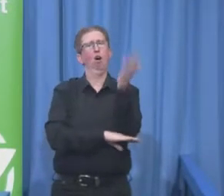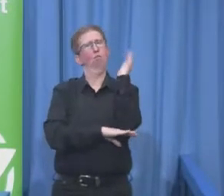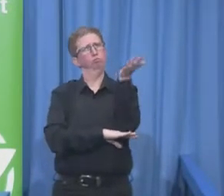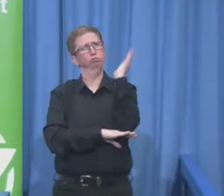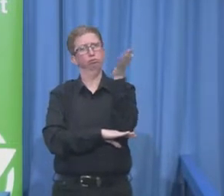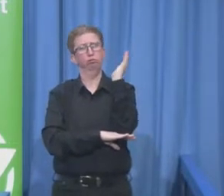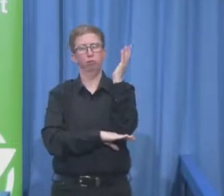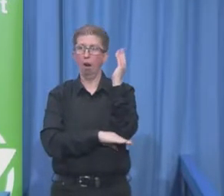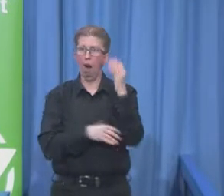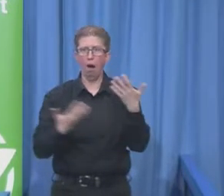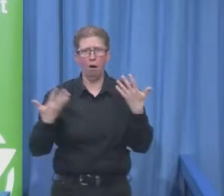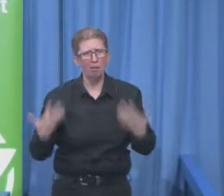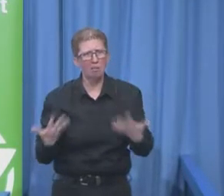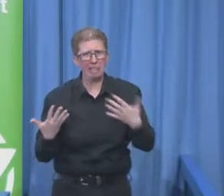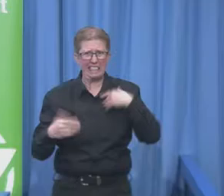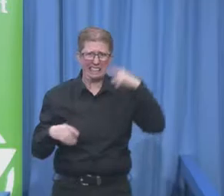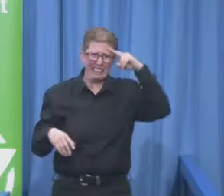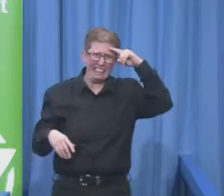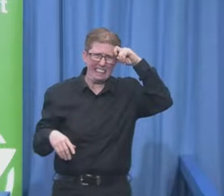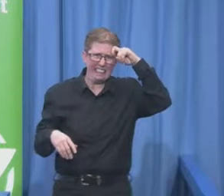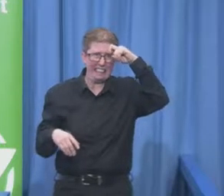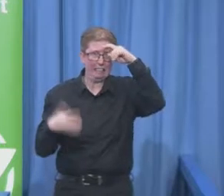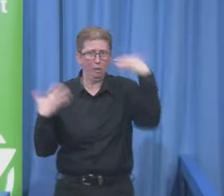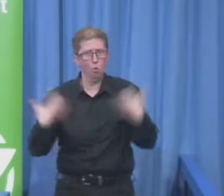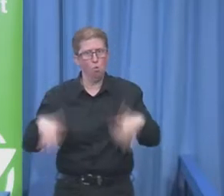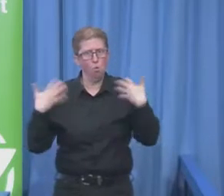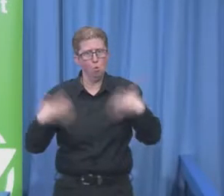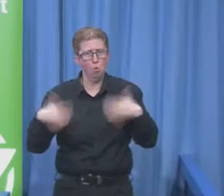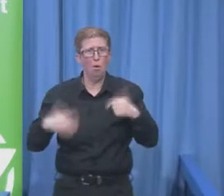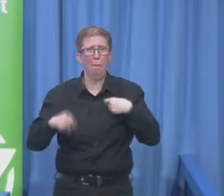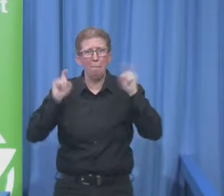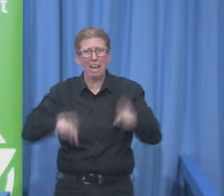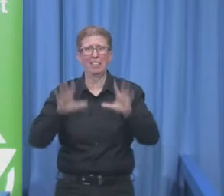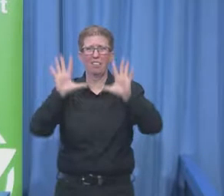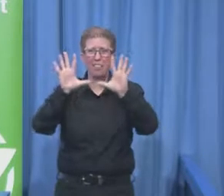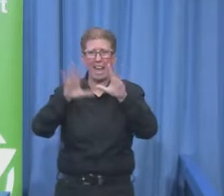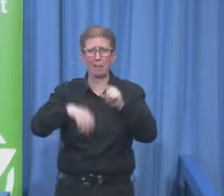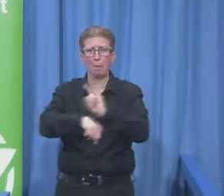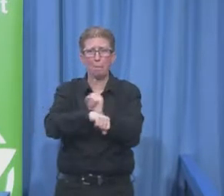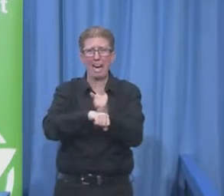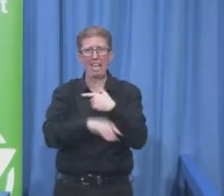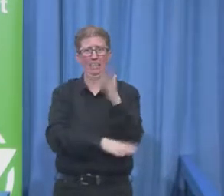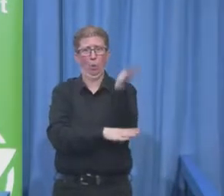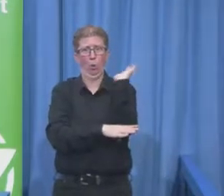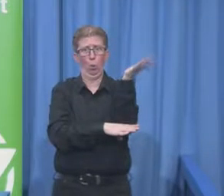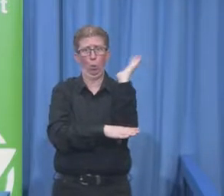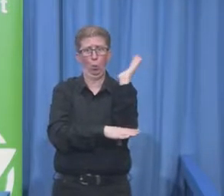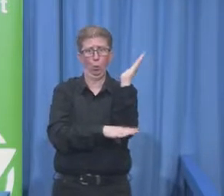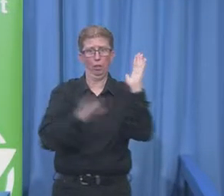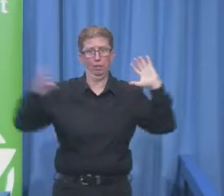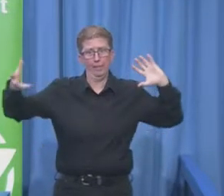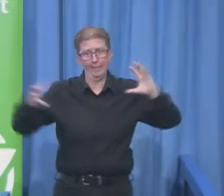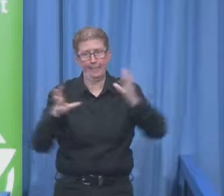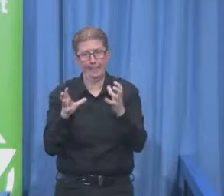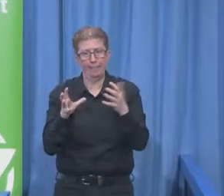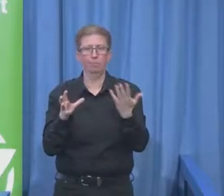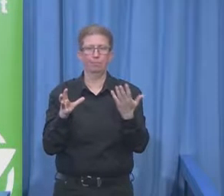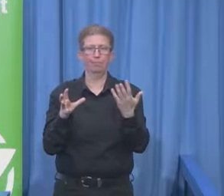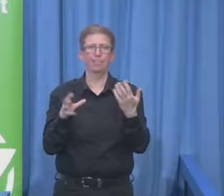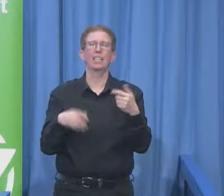best. When I prepared myself for this presentation, I was thinking about an experience in Haiti where